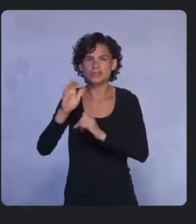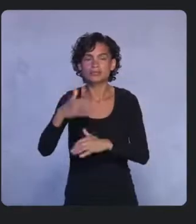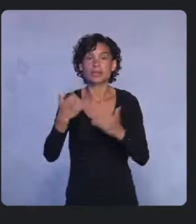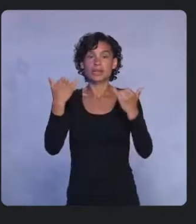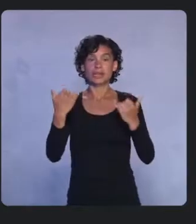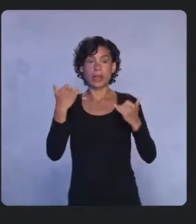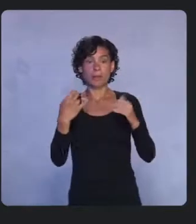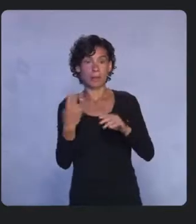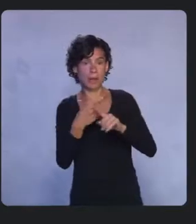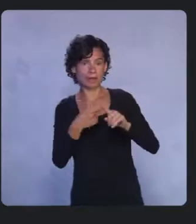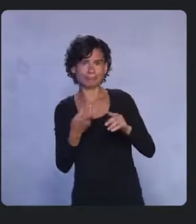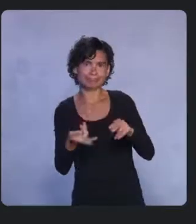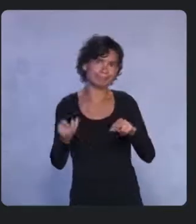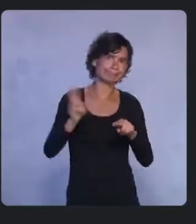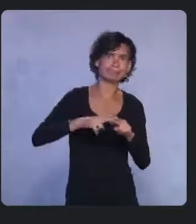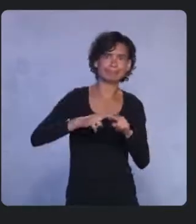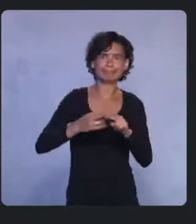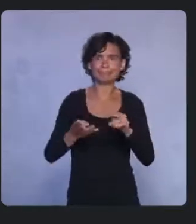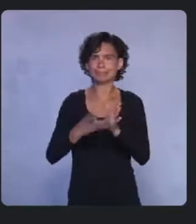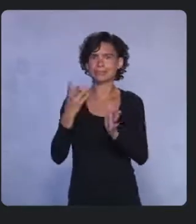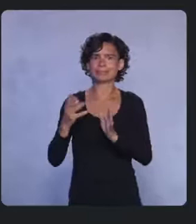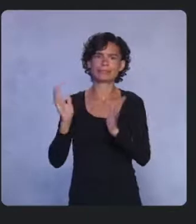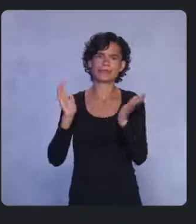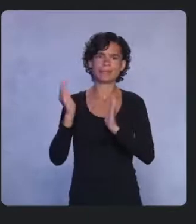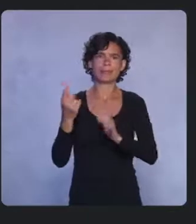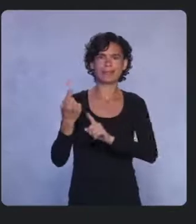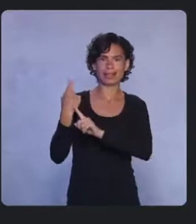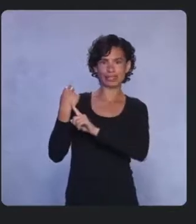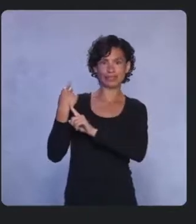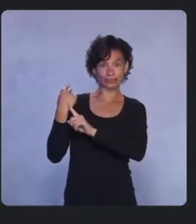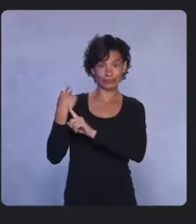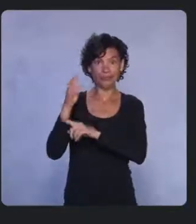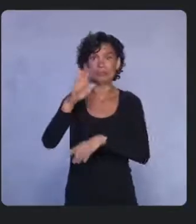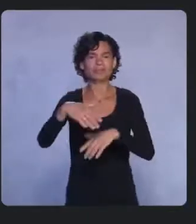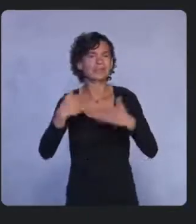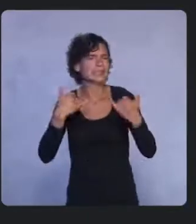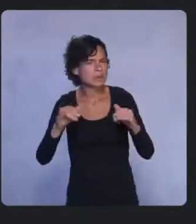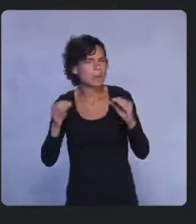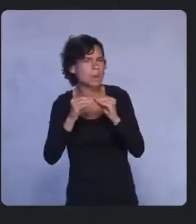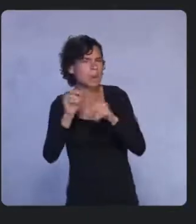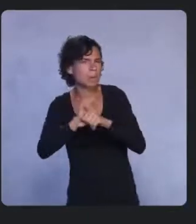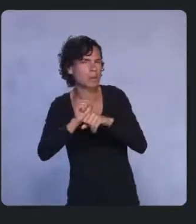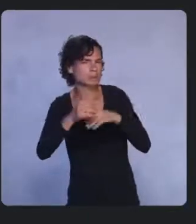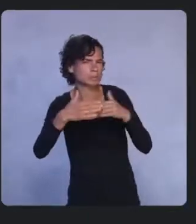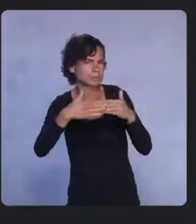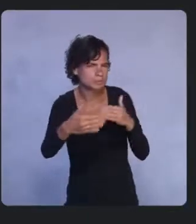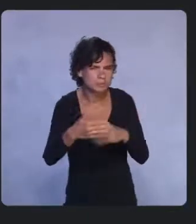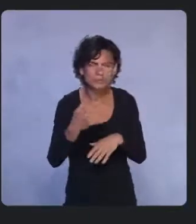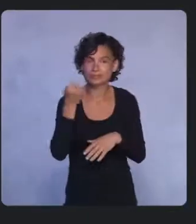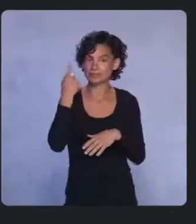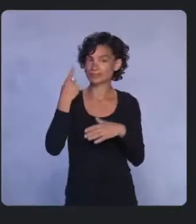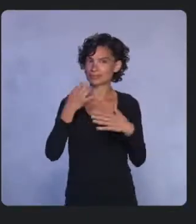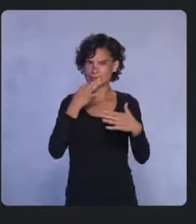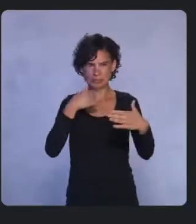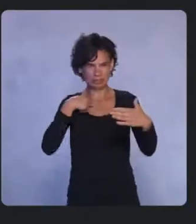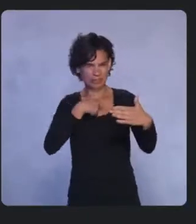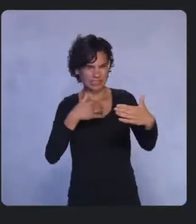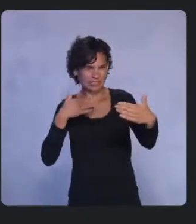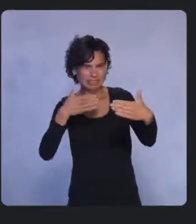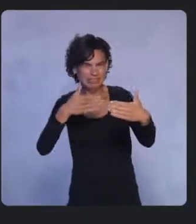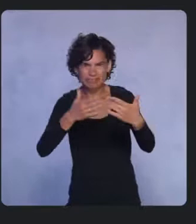ago. While there is still work to do, we are getting closer to having a universal translator in your